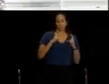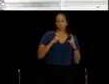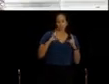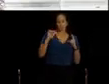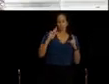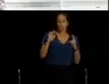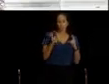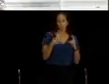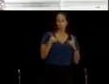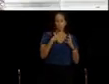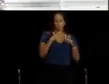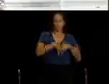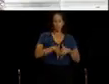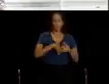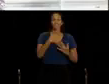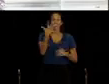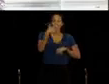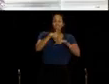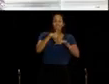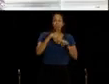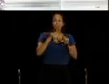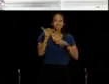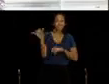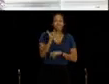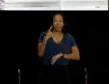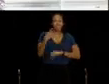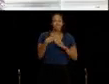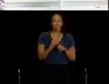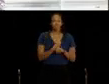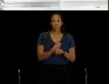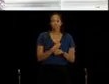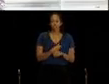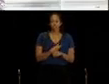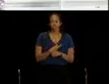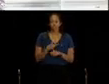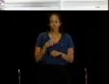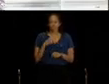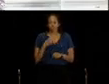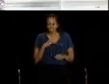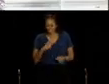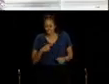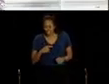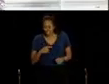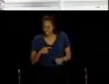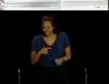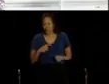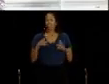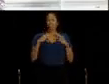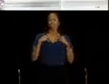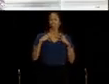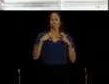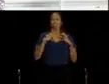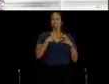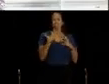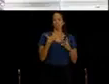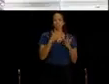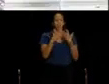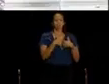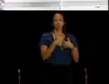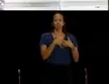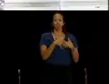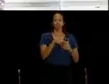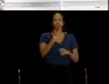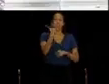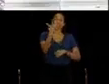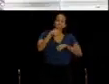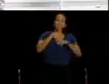times in 1 year, collapsed 5 times. So we were constantly visiting her in the hospital and making sure that she